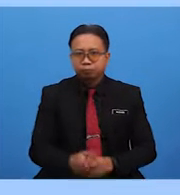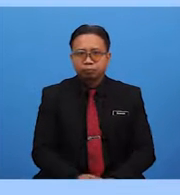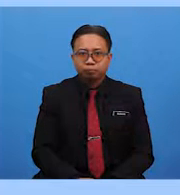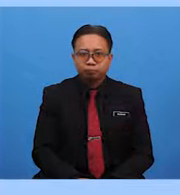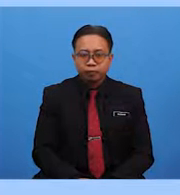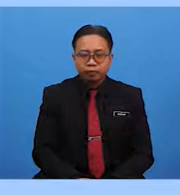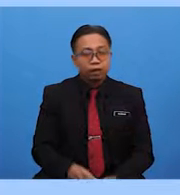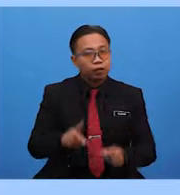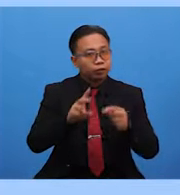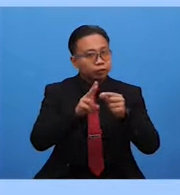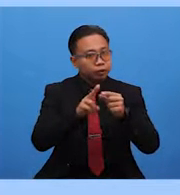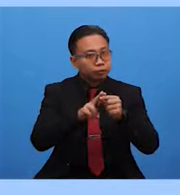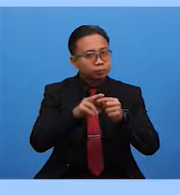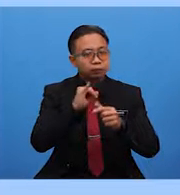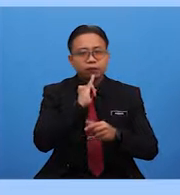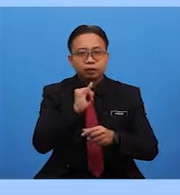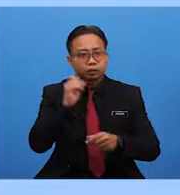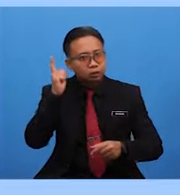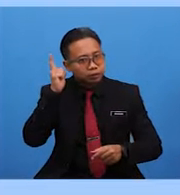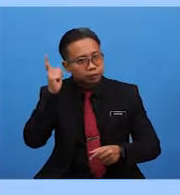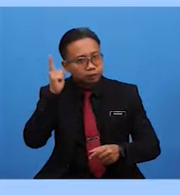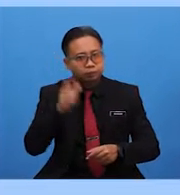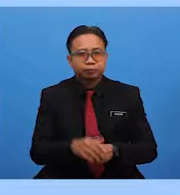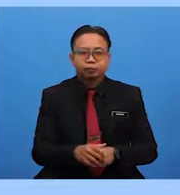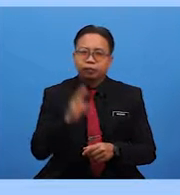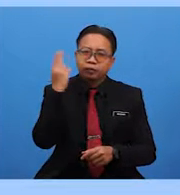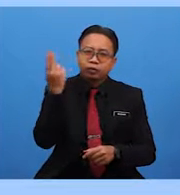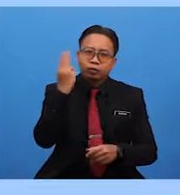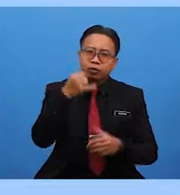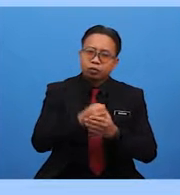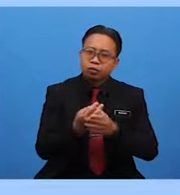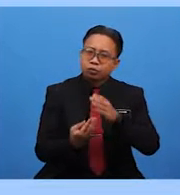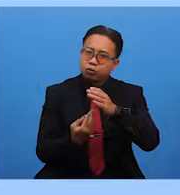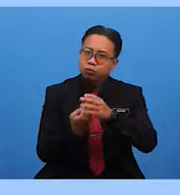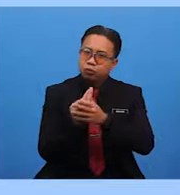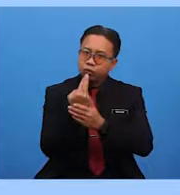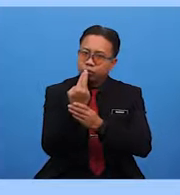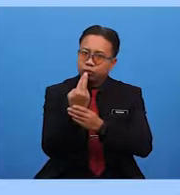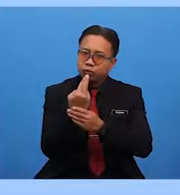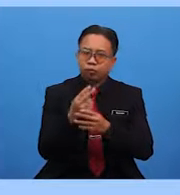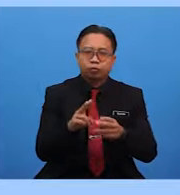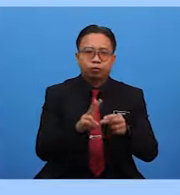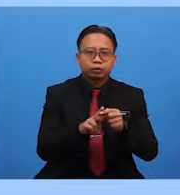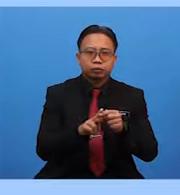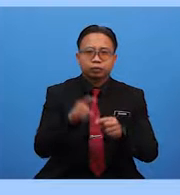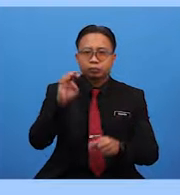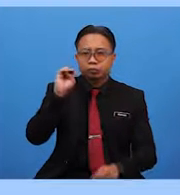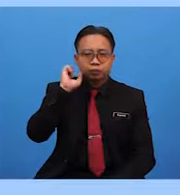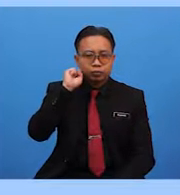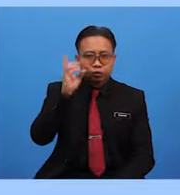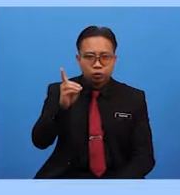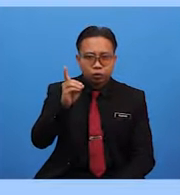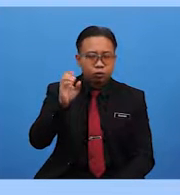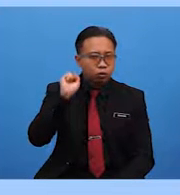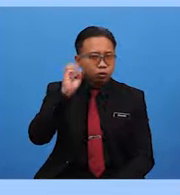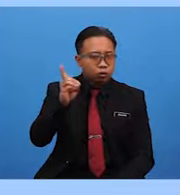is listen. The verb is always used in its root form after the modal verb should or should